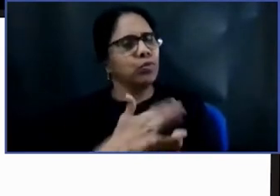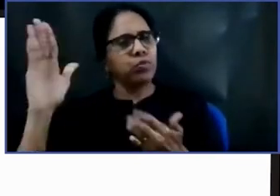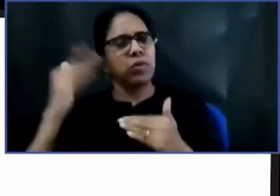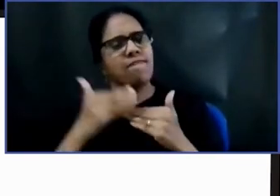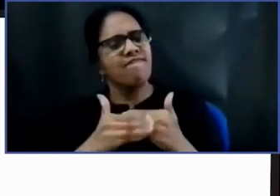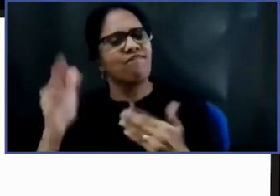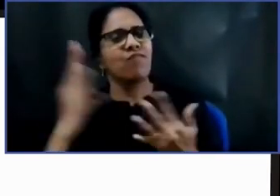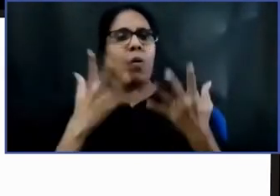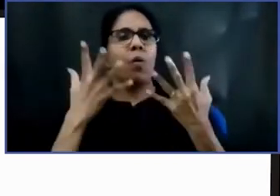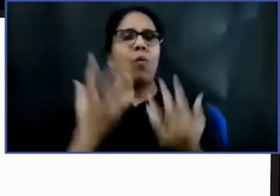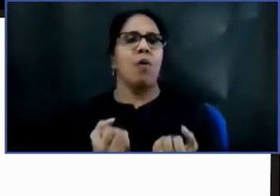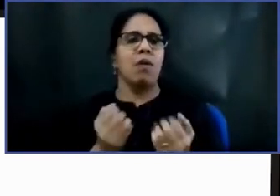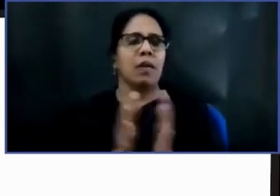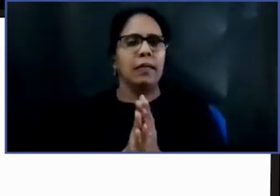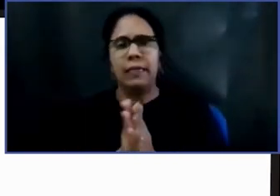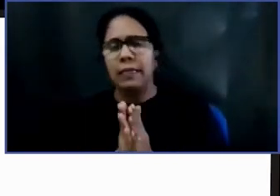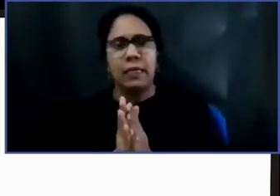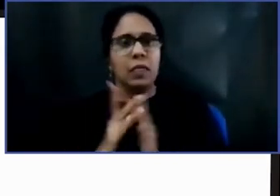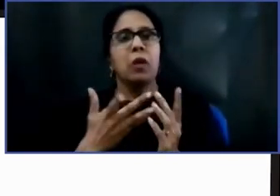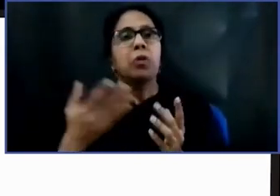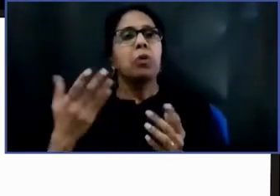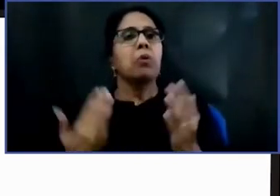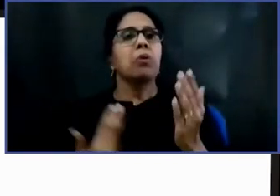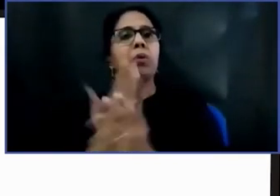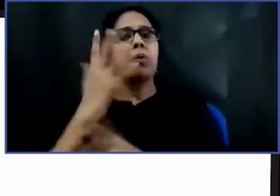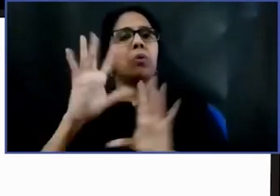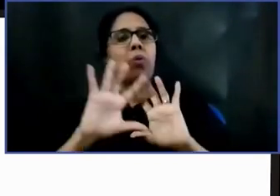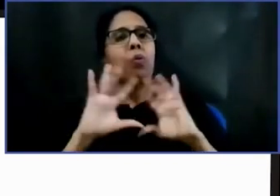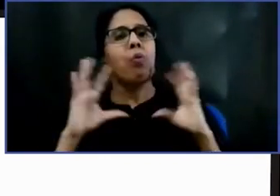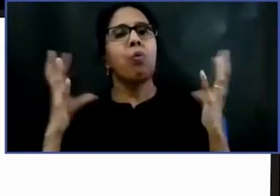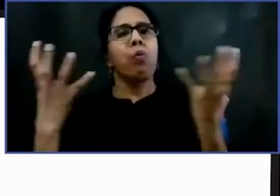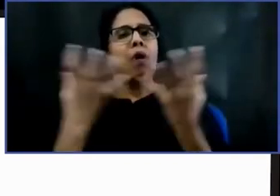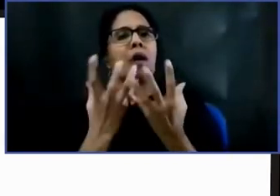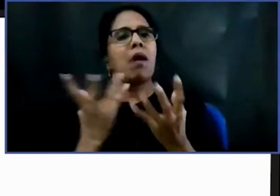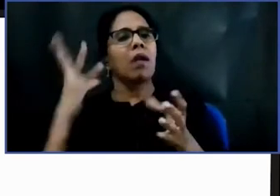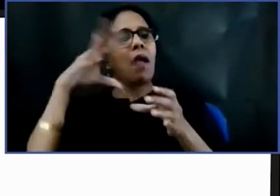milestone in my life and a whole new world of inclusion to explore.